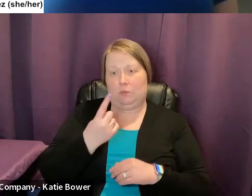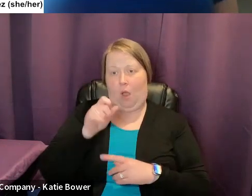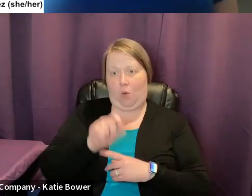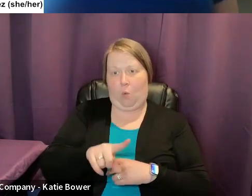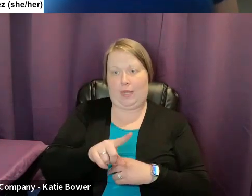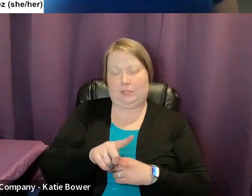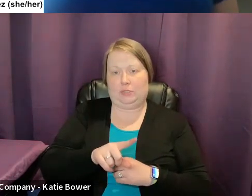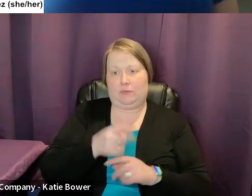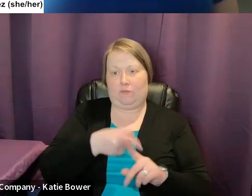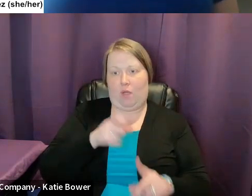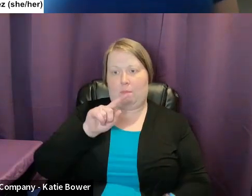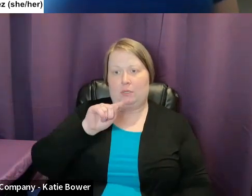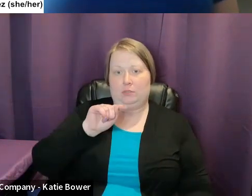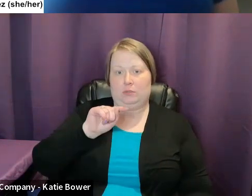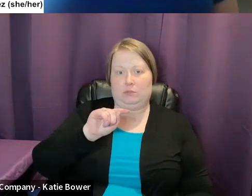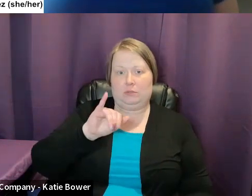from Timotheus,